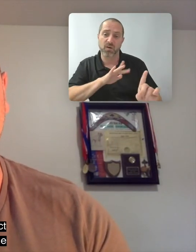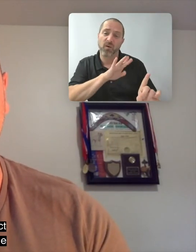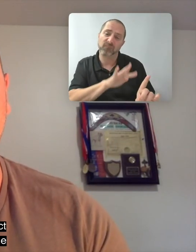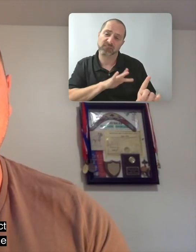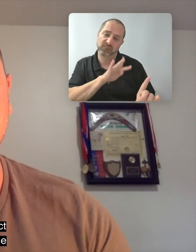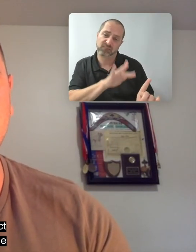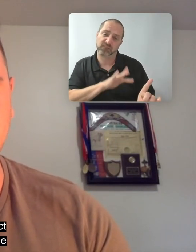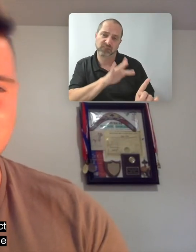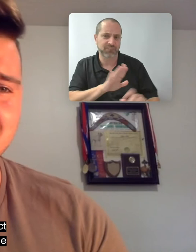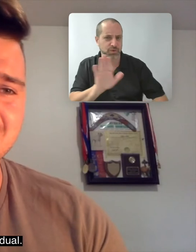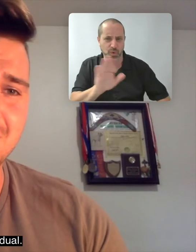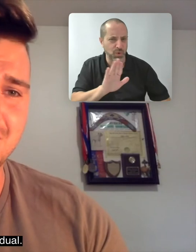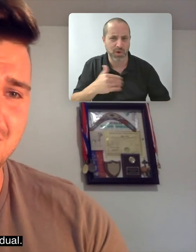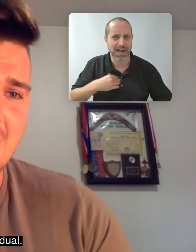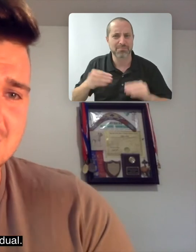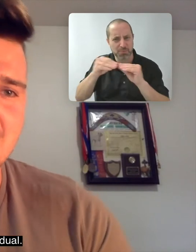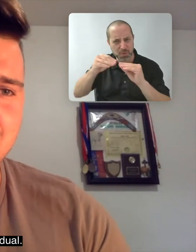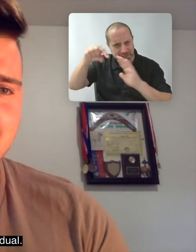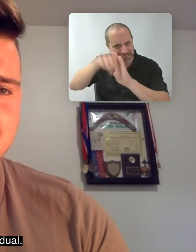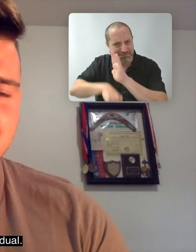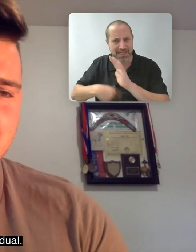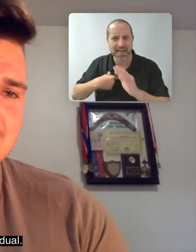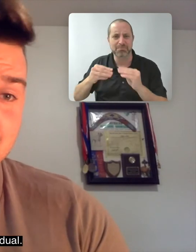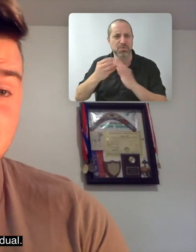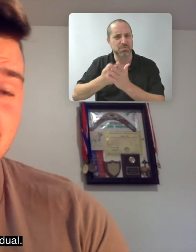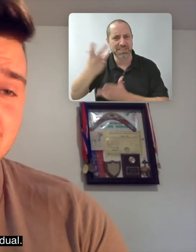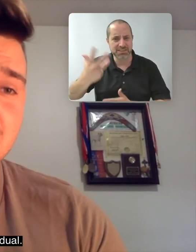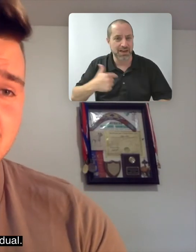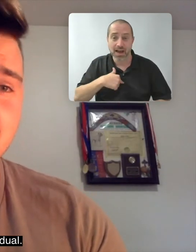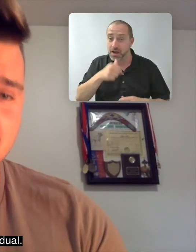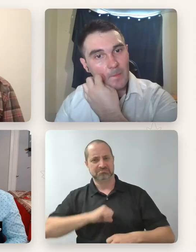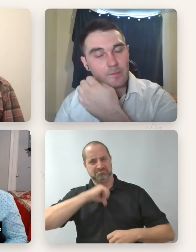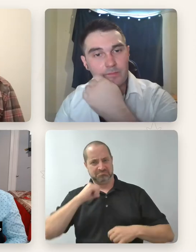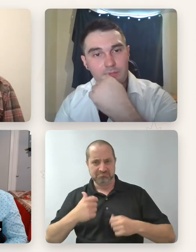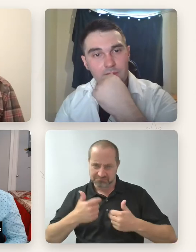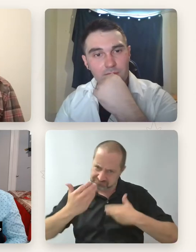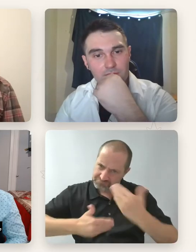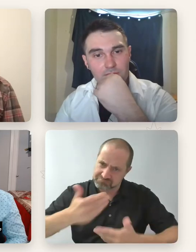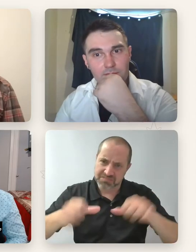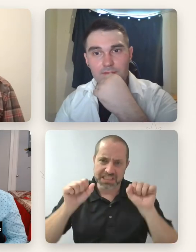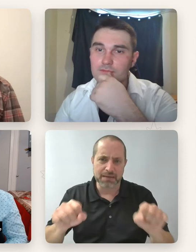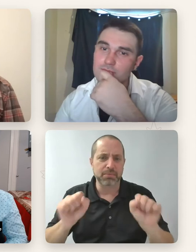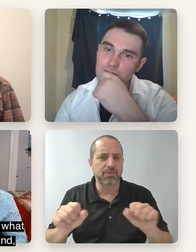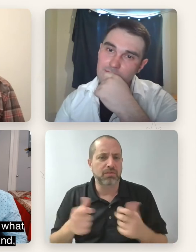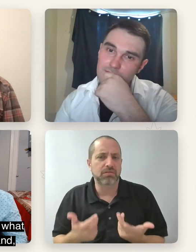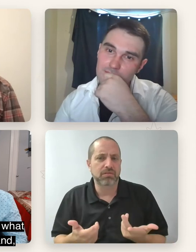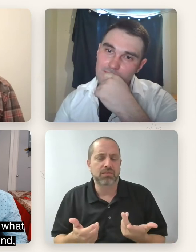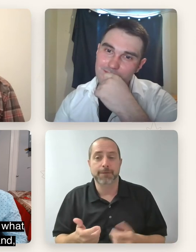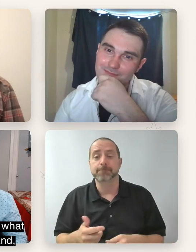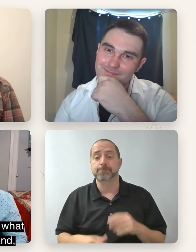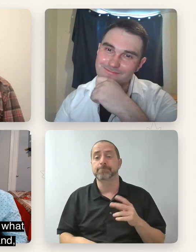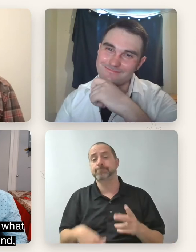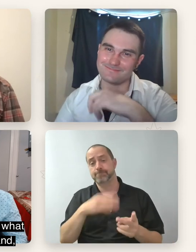expect people to view me as that type of individual. Yeah. You know, I'll just, I'll piggyback